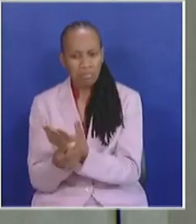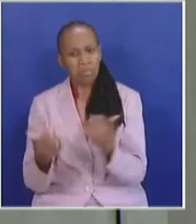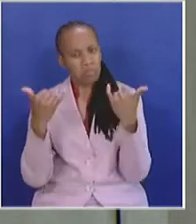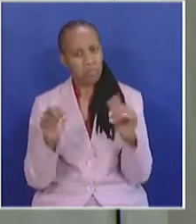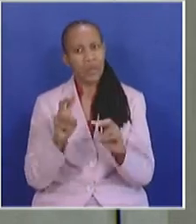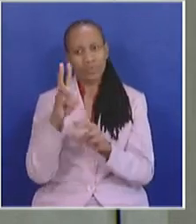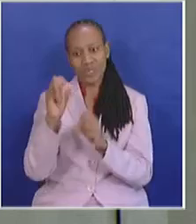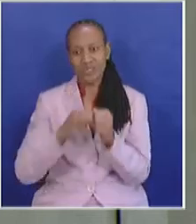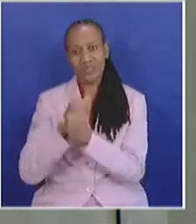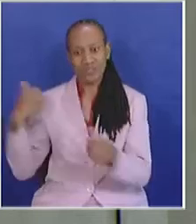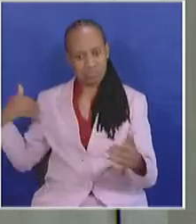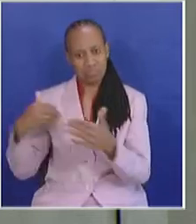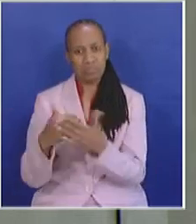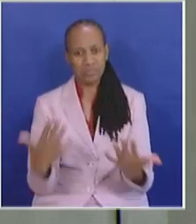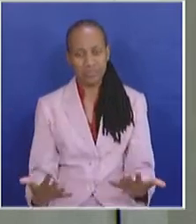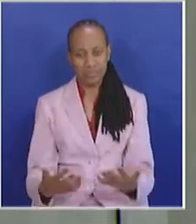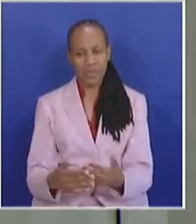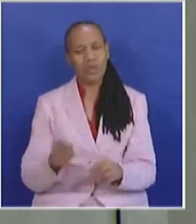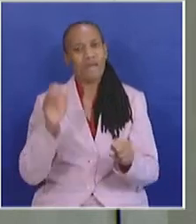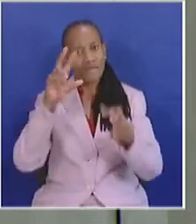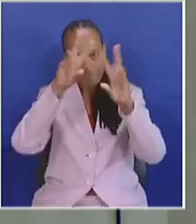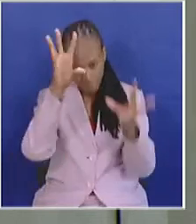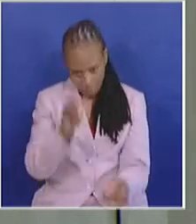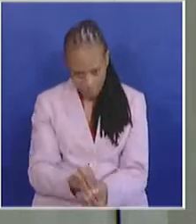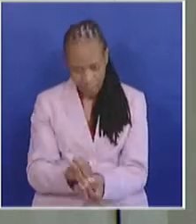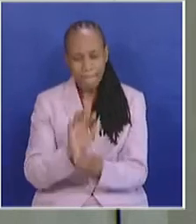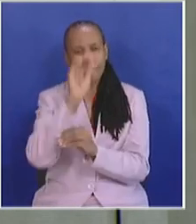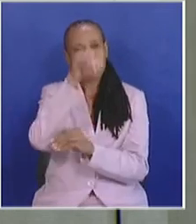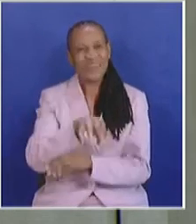In total, over the past decades, more than 300